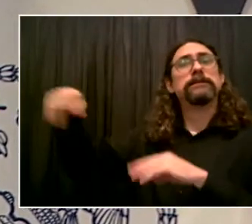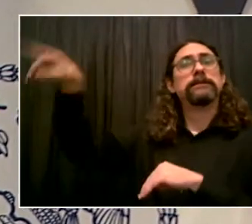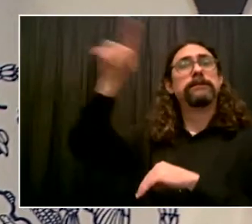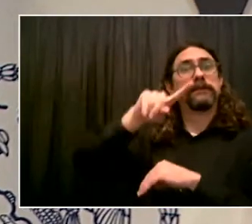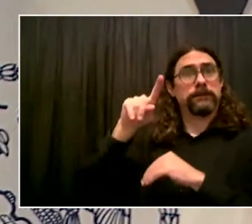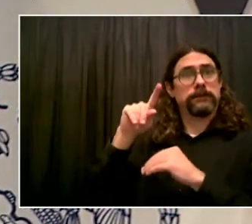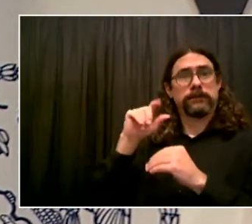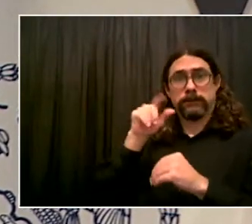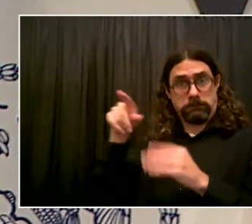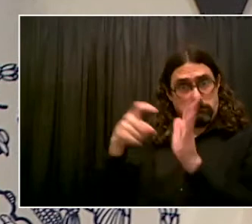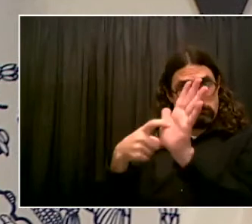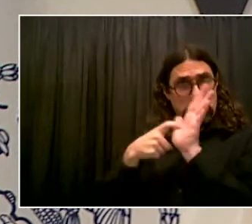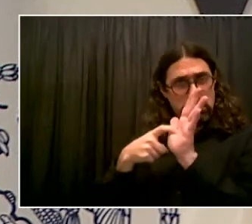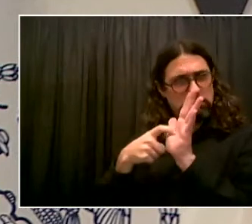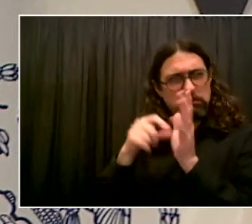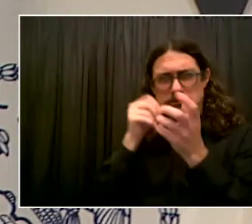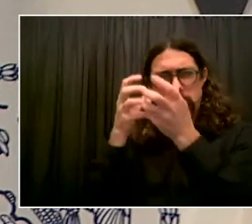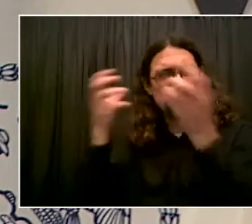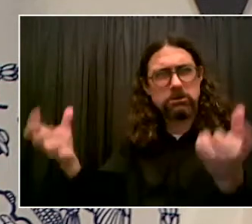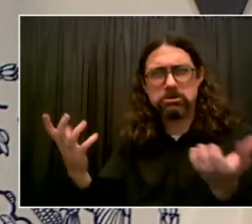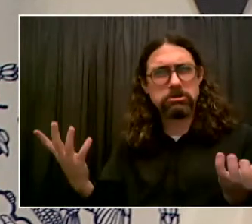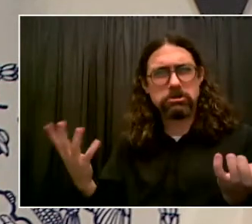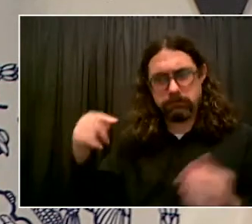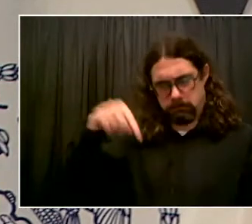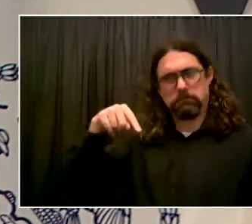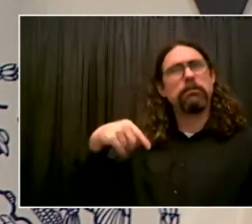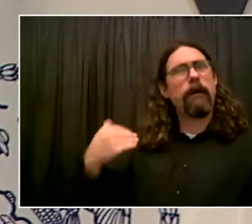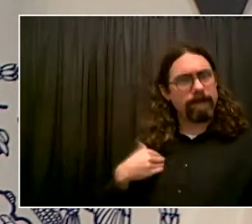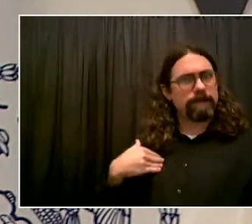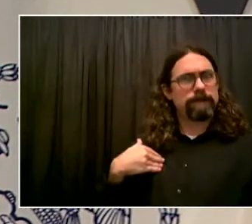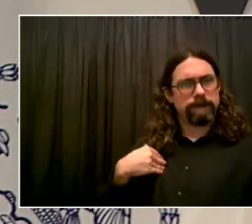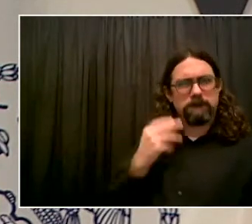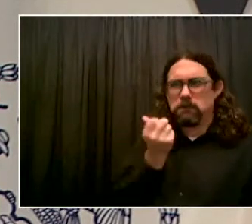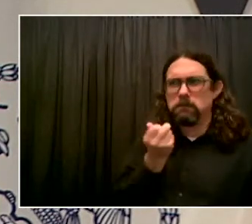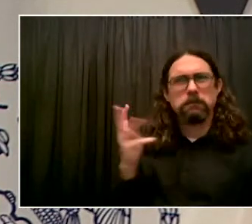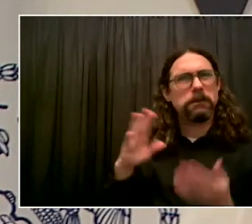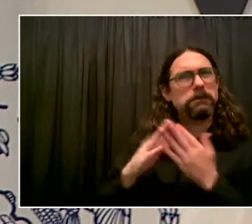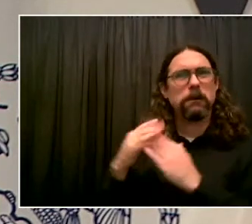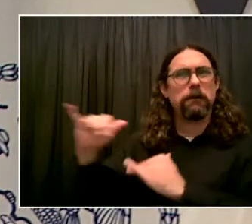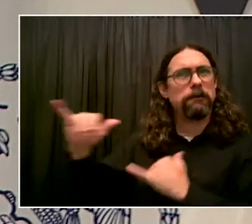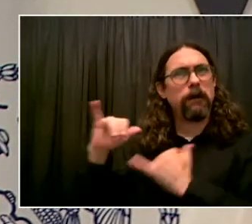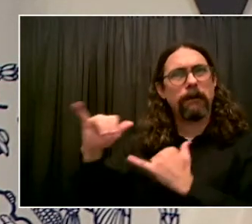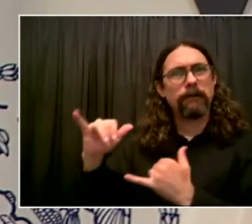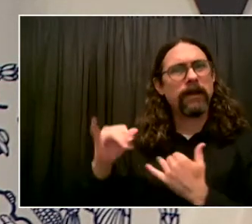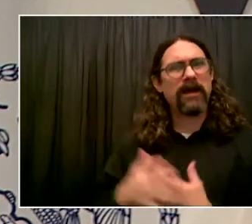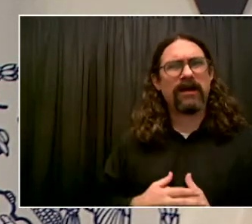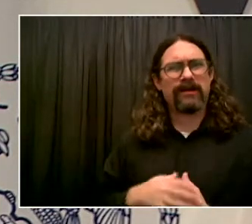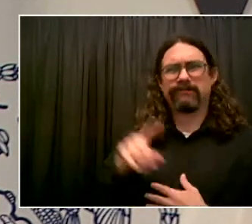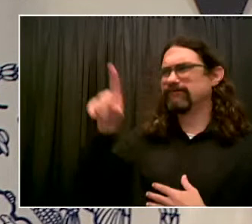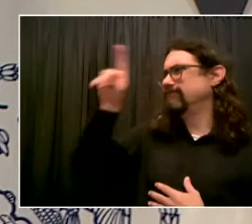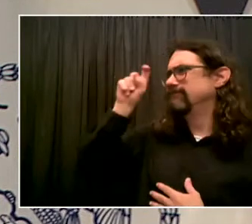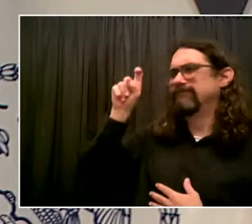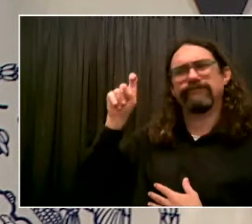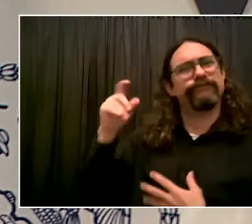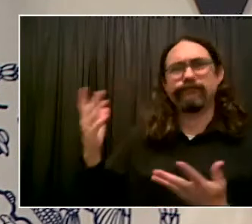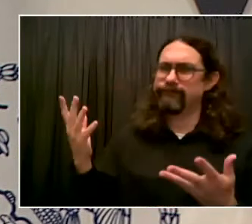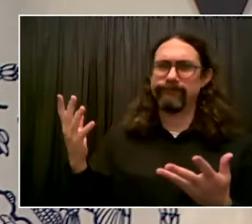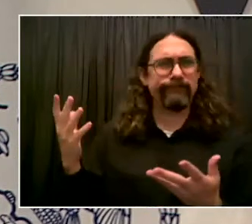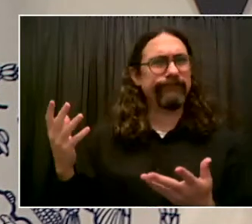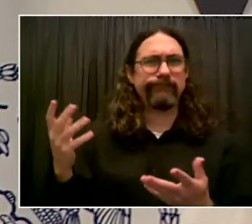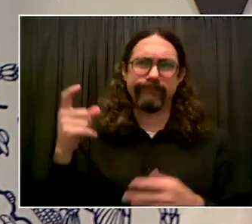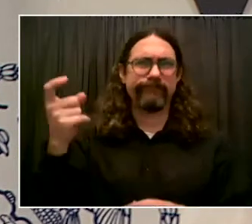going to say up front to every mayor in America, every governor in America, to every CEO of a company in America, go to a